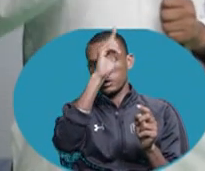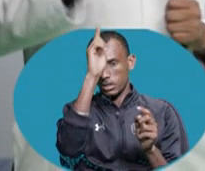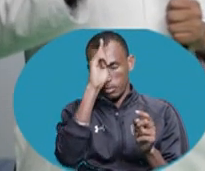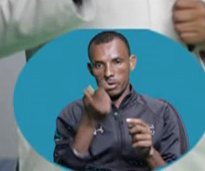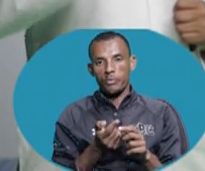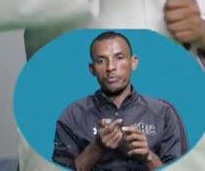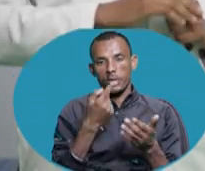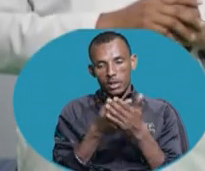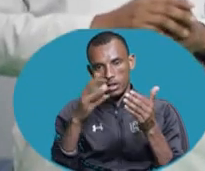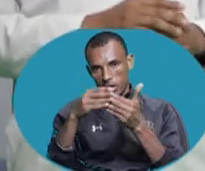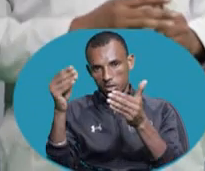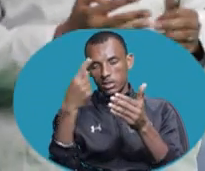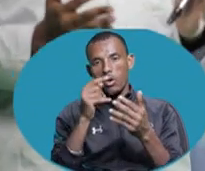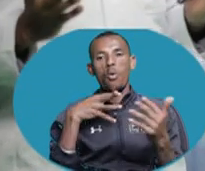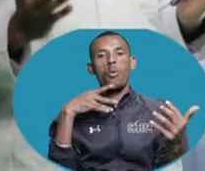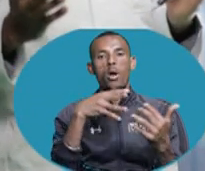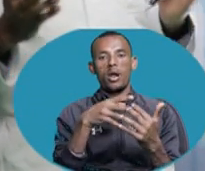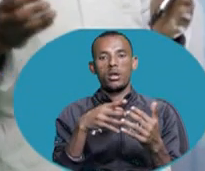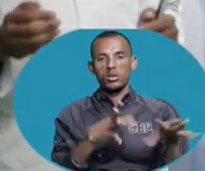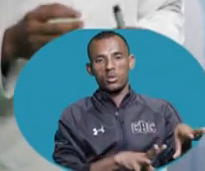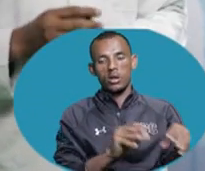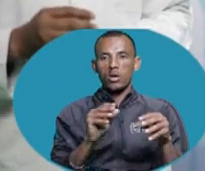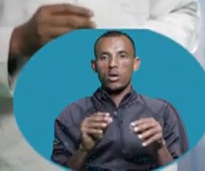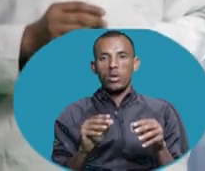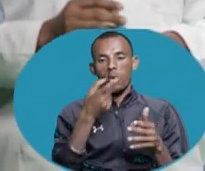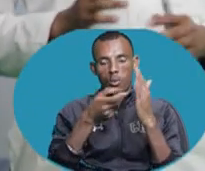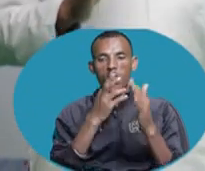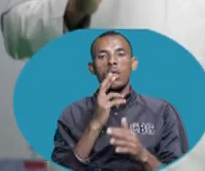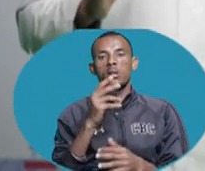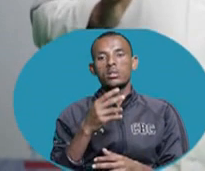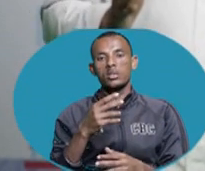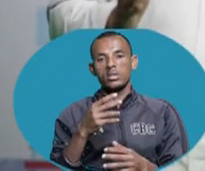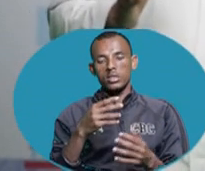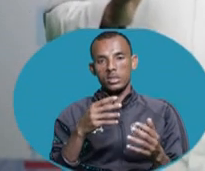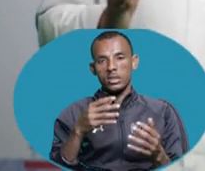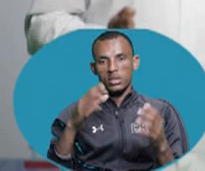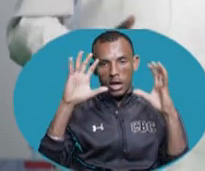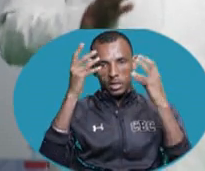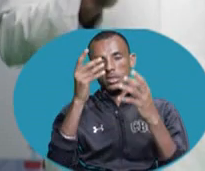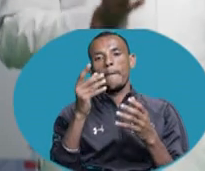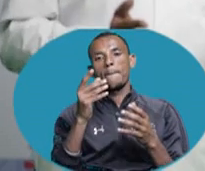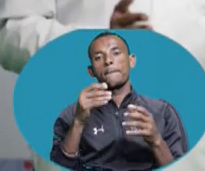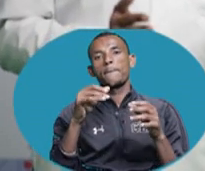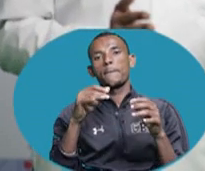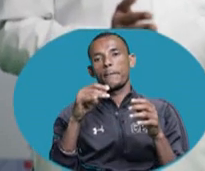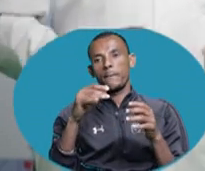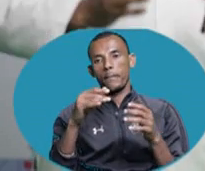This led to the war. Student, what are the aggressive measures of